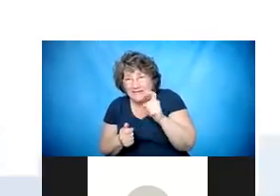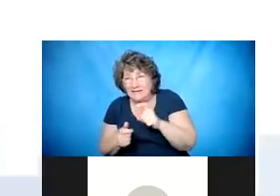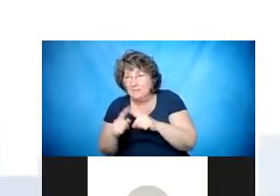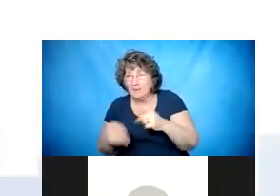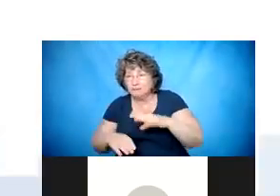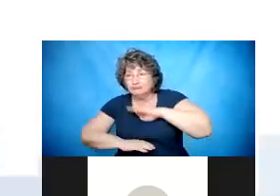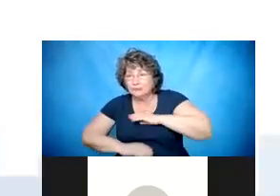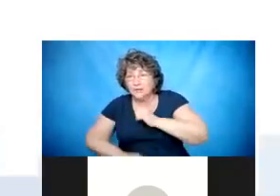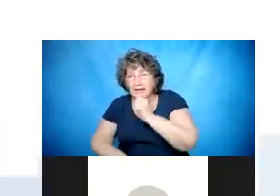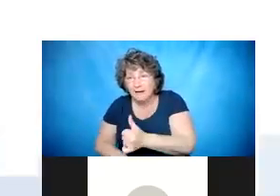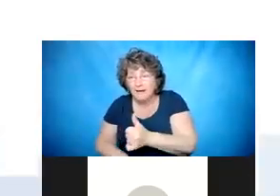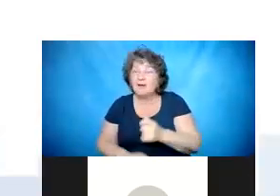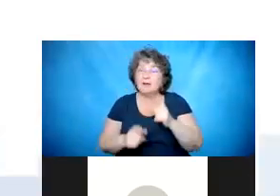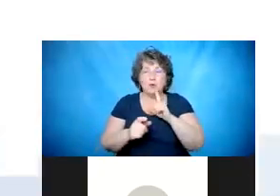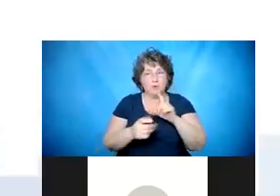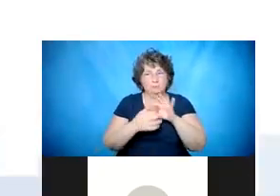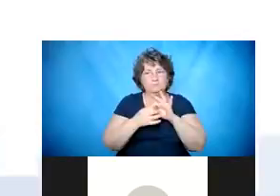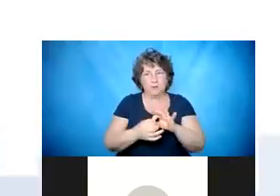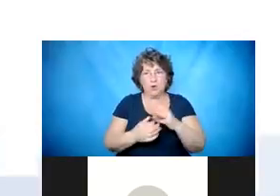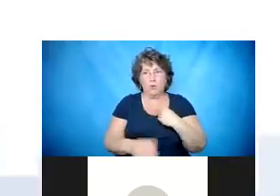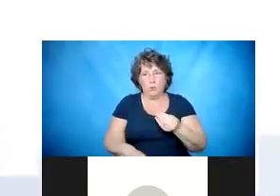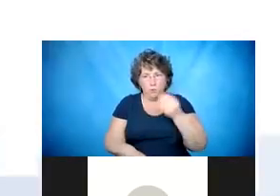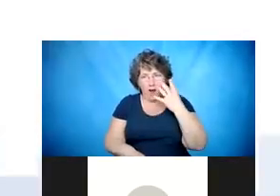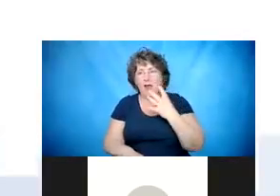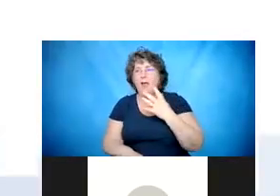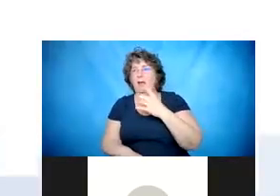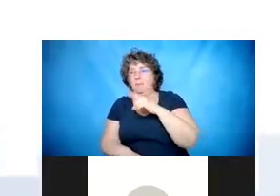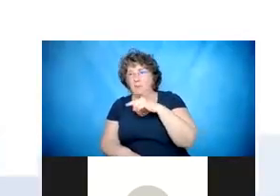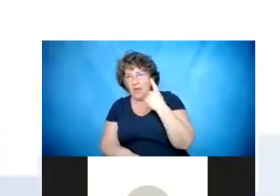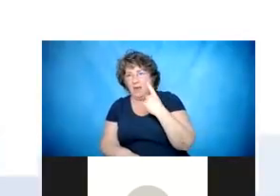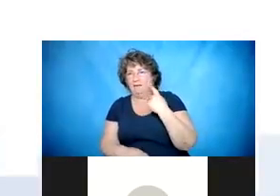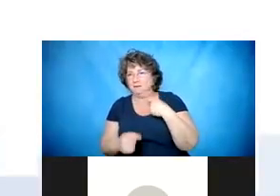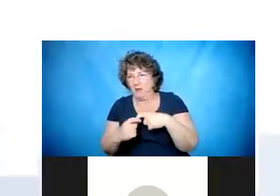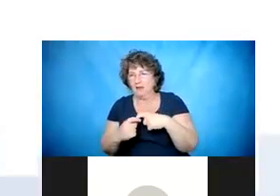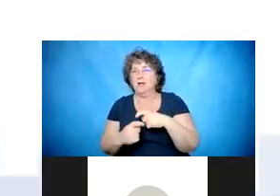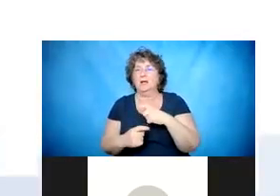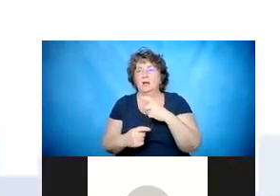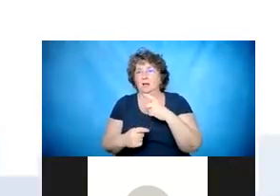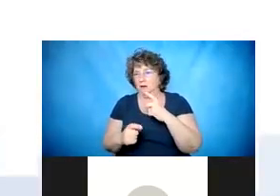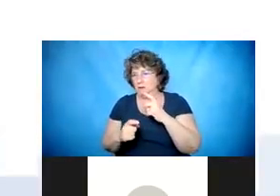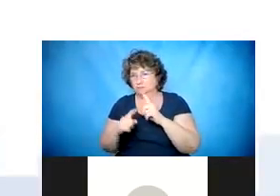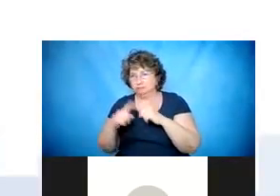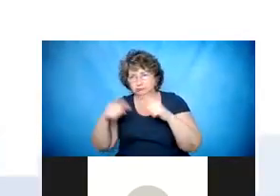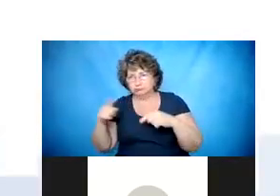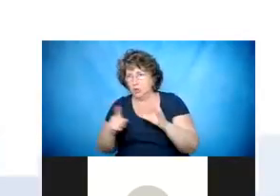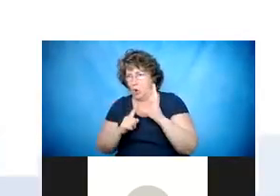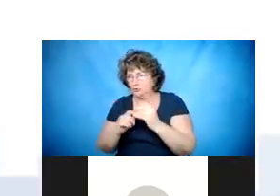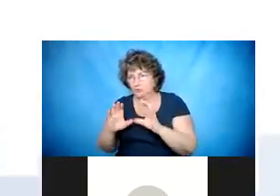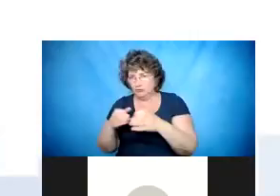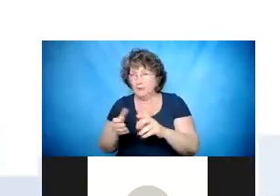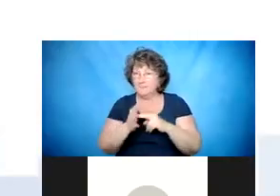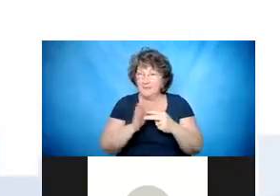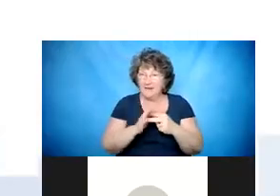a second to note that when we're talking about service disparity, is not always indicative of intentional acts of